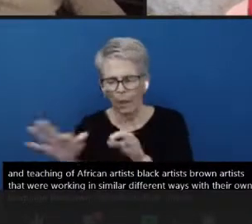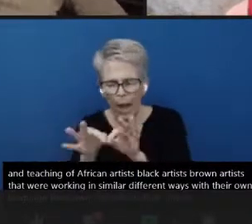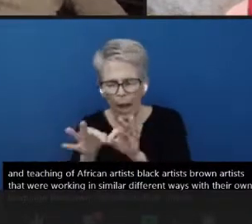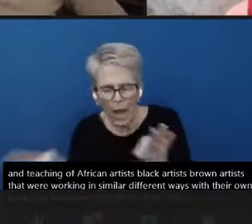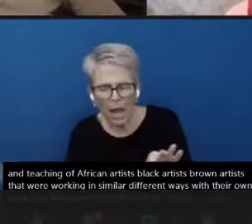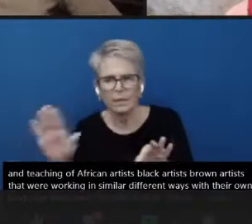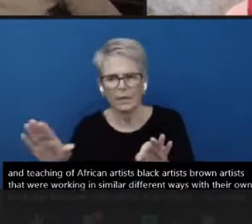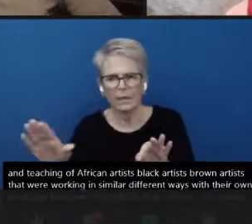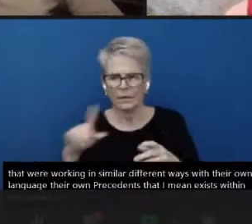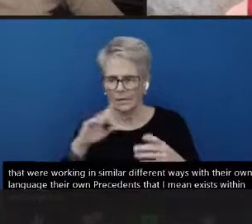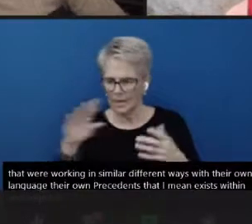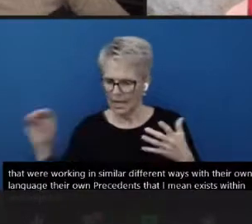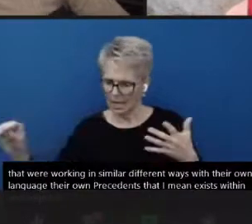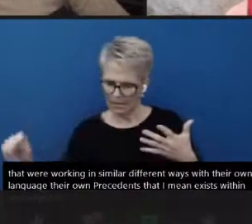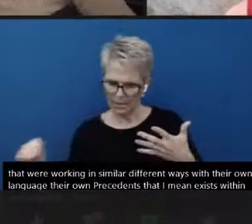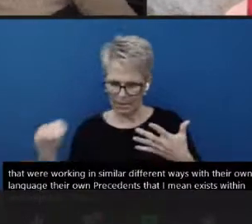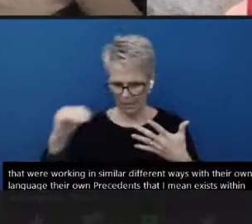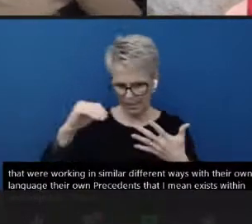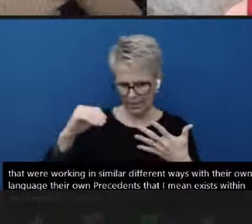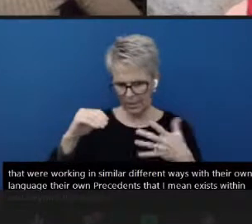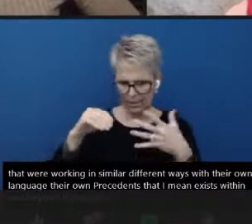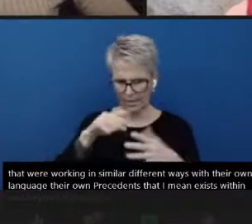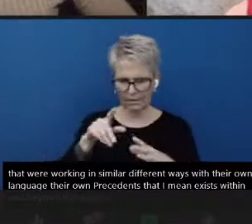exist within and beyond the canon.